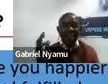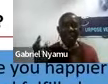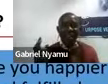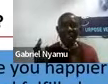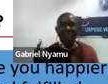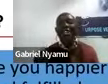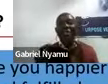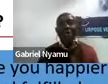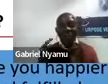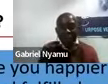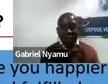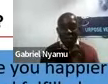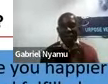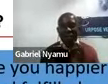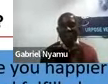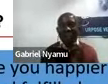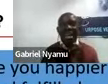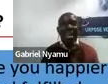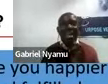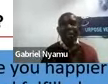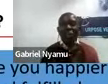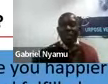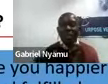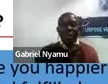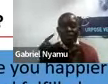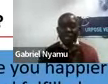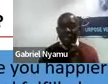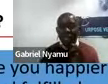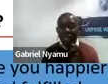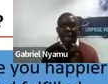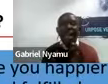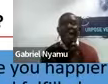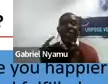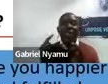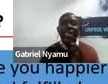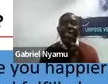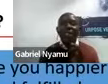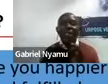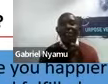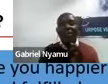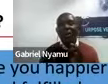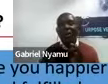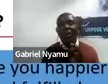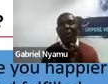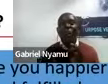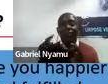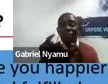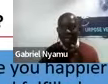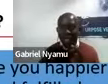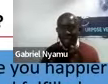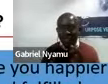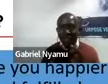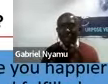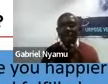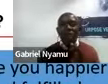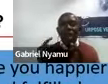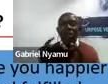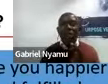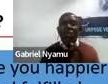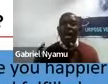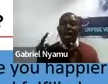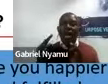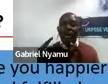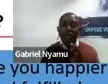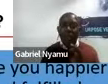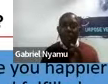from Harvard and all that. They didn't know actually it was my program. And I took them through in 2010. And actually started certifying my program for 2010. So I